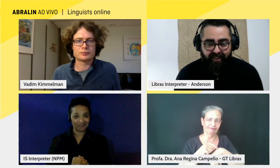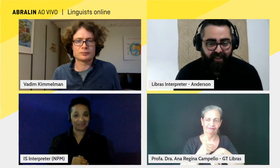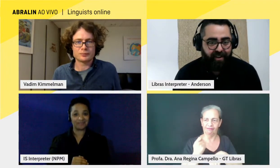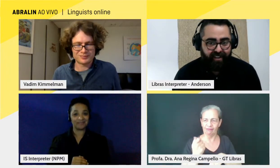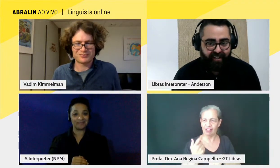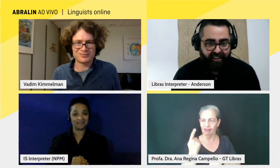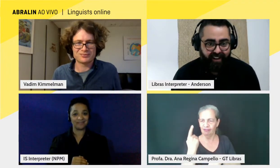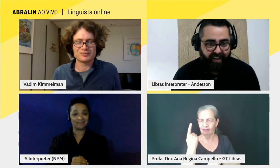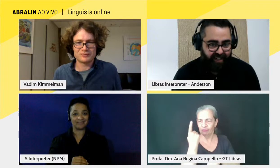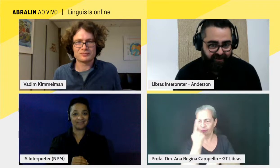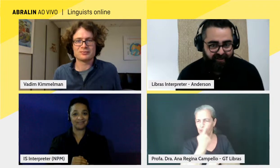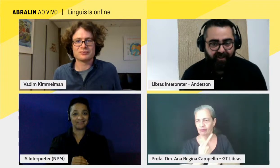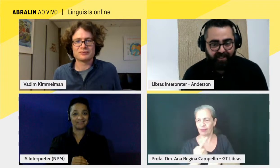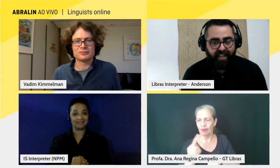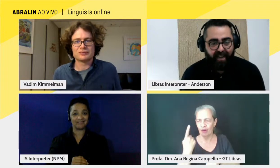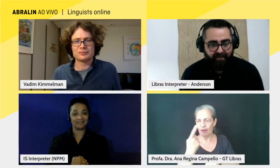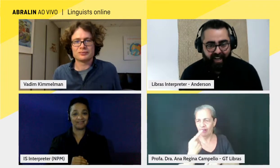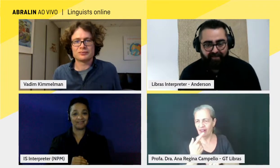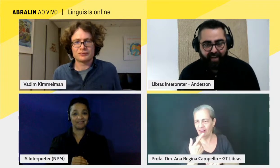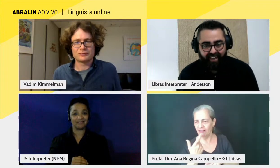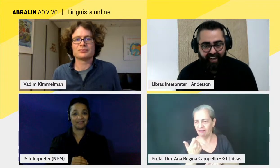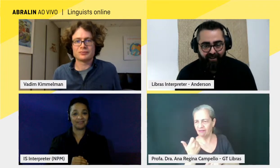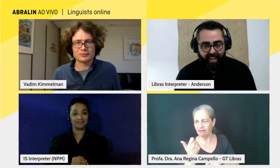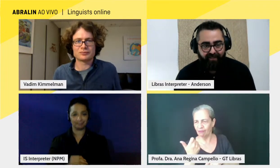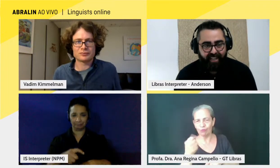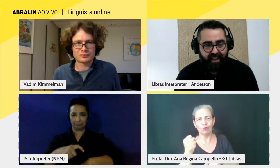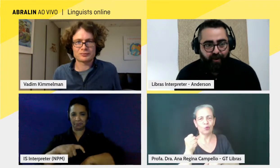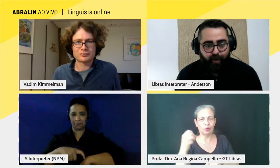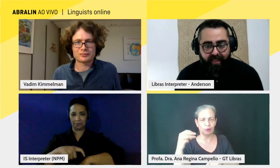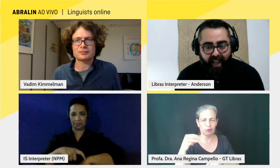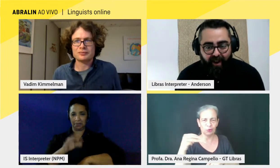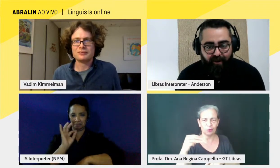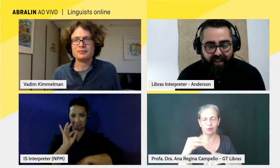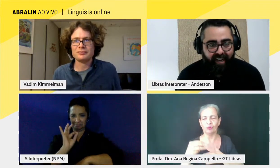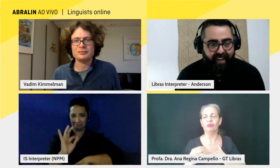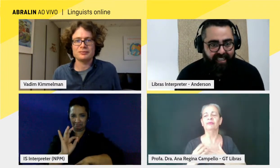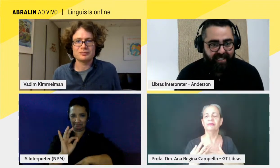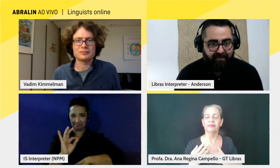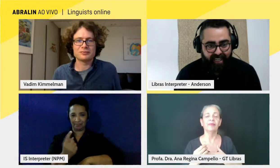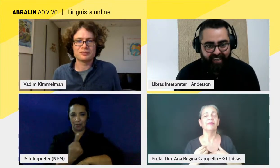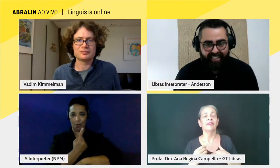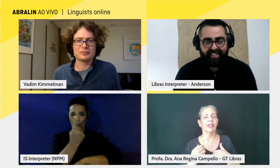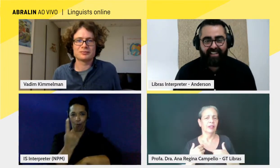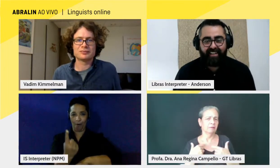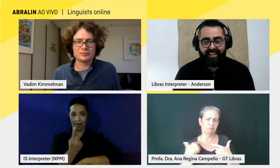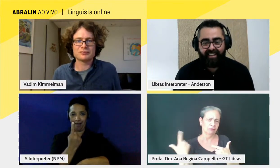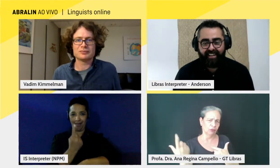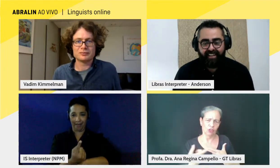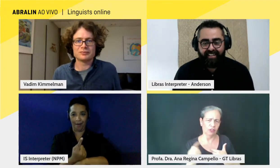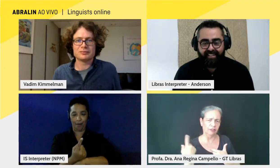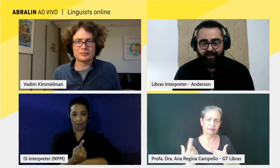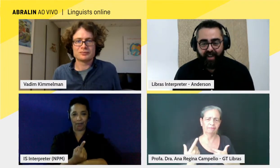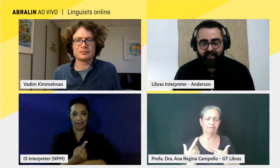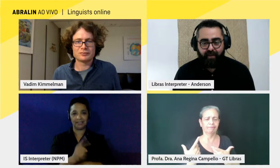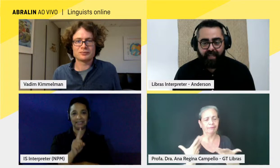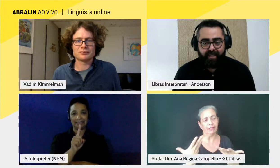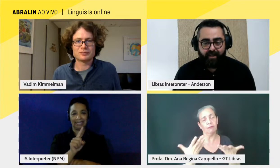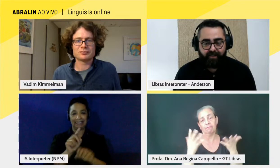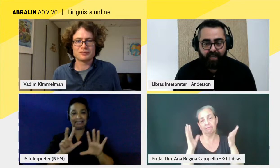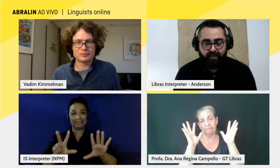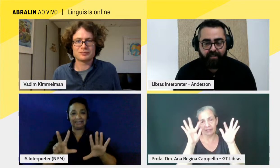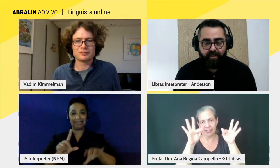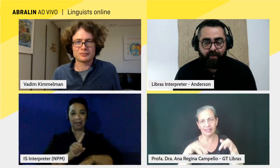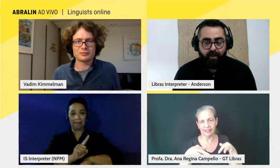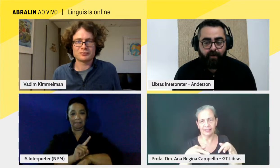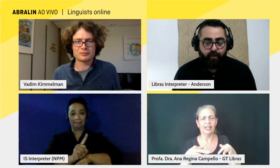I think we are on time, right? By now, we have like 1 hour and 18 minutes. So we have plenty